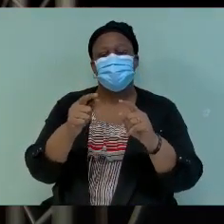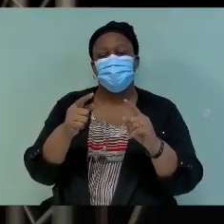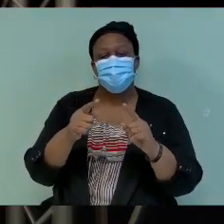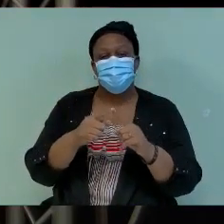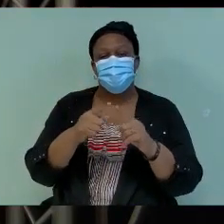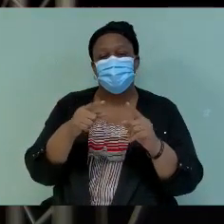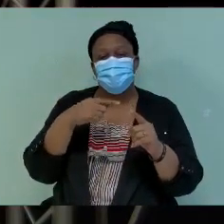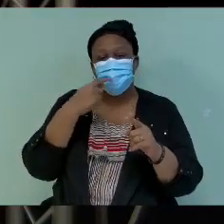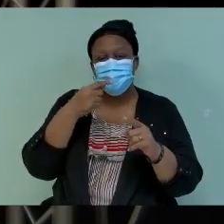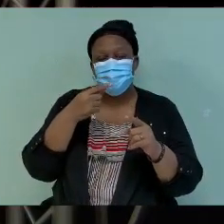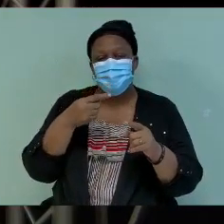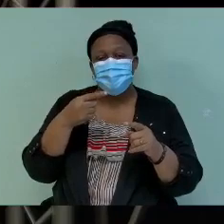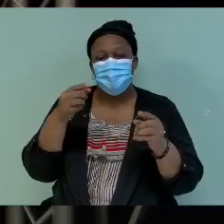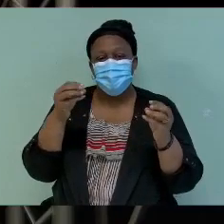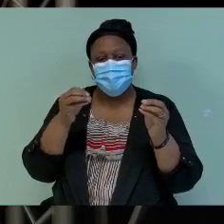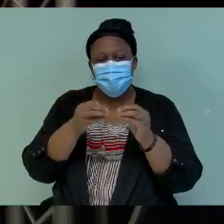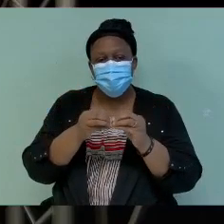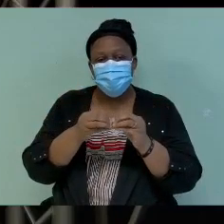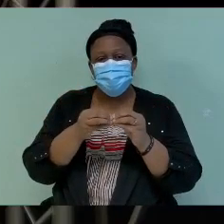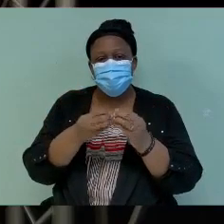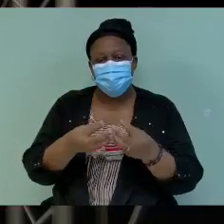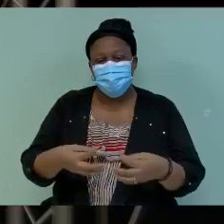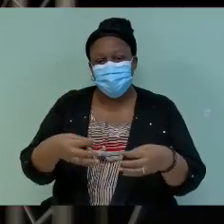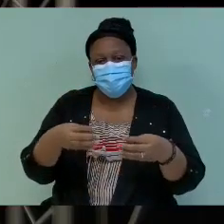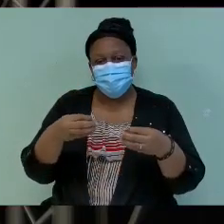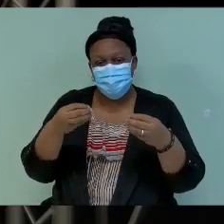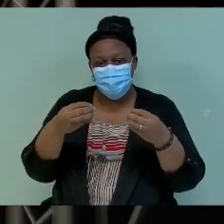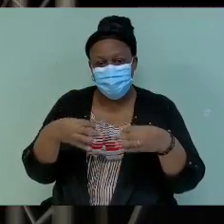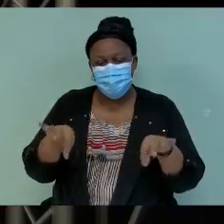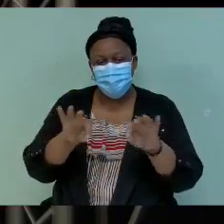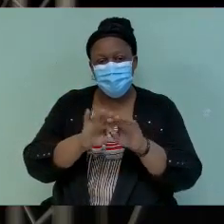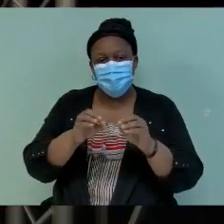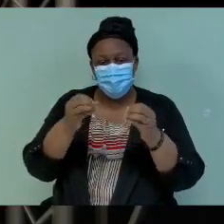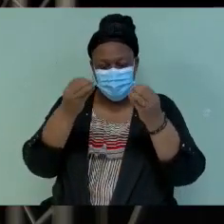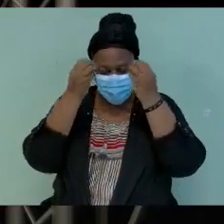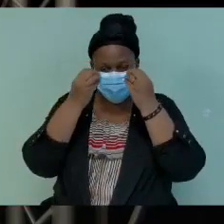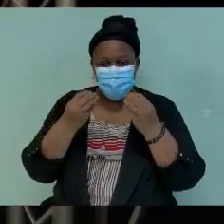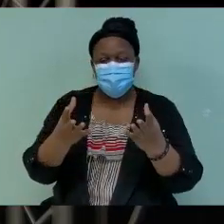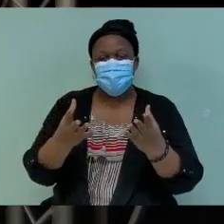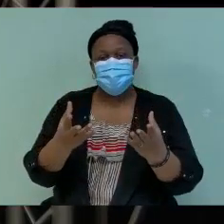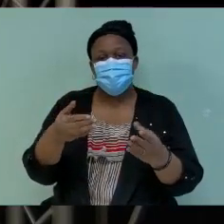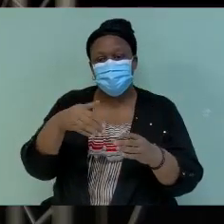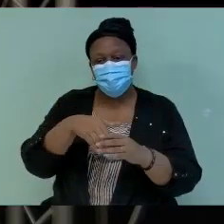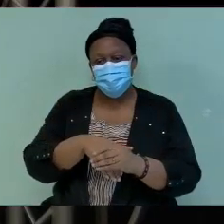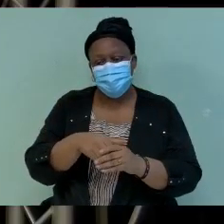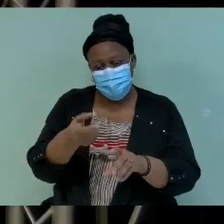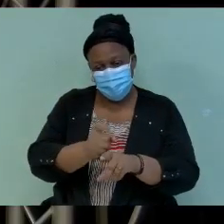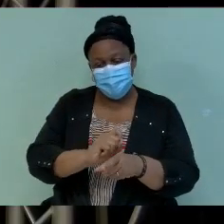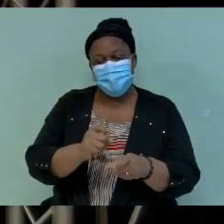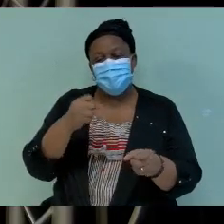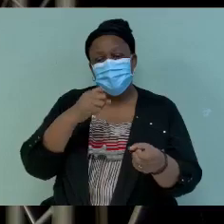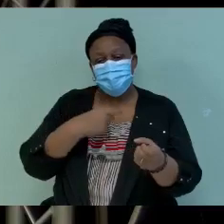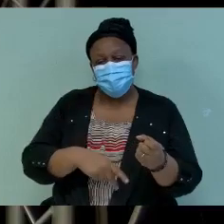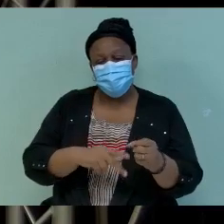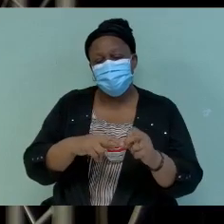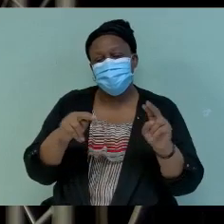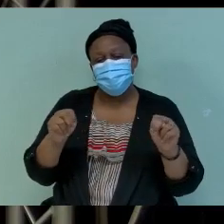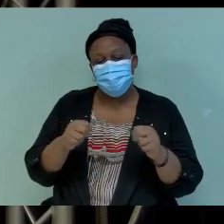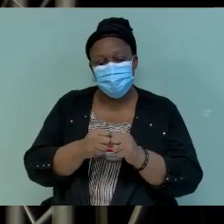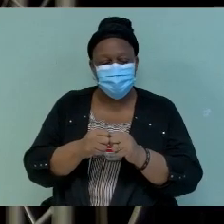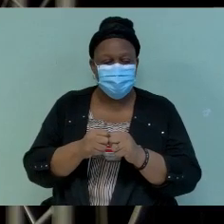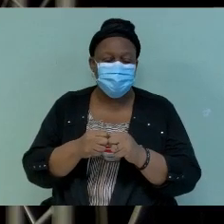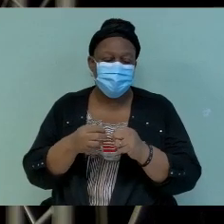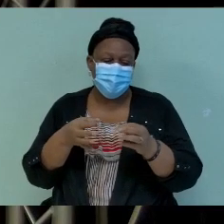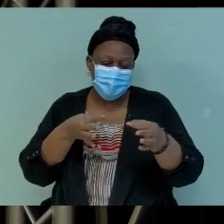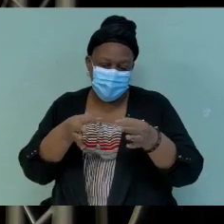update you, to inform you in terms of what is happening in St. Kitts and Nevis with respect to the